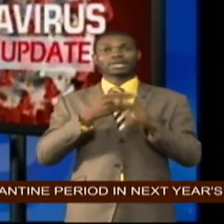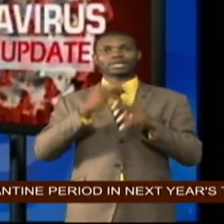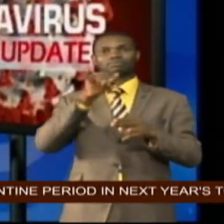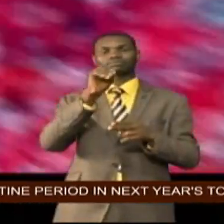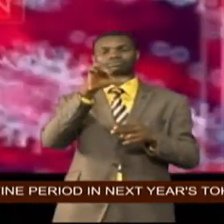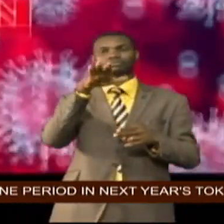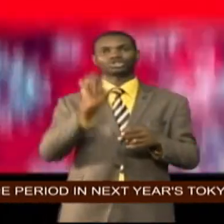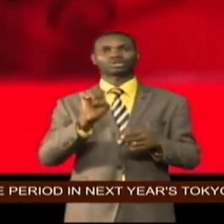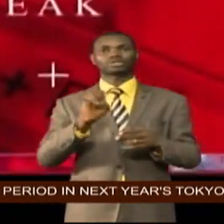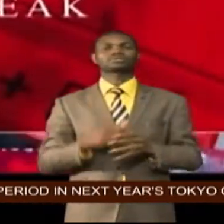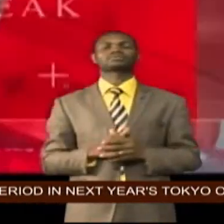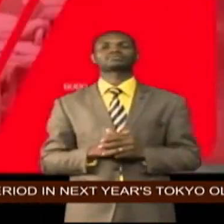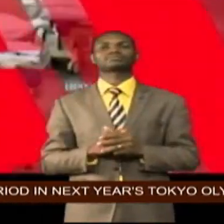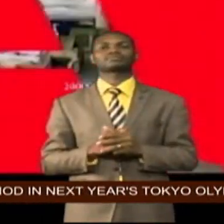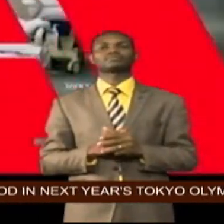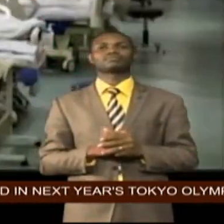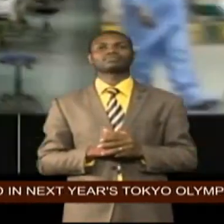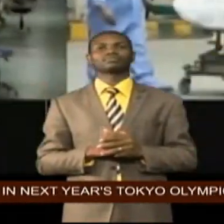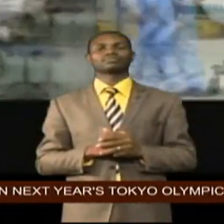Ometu.